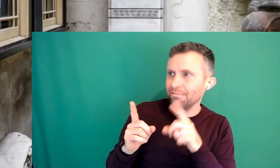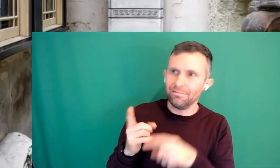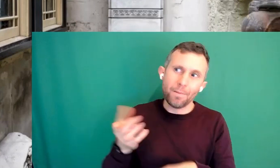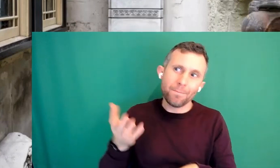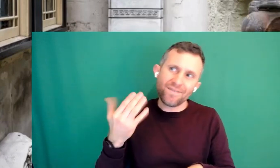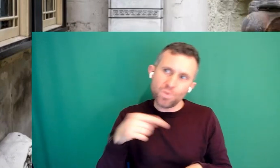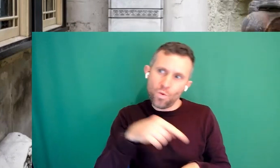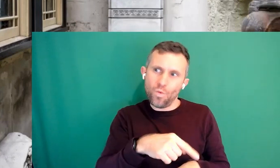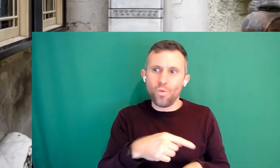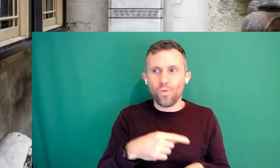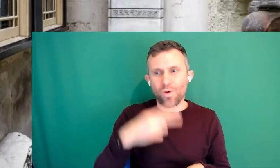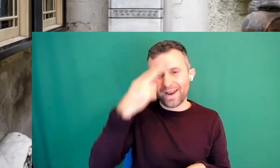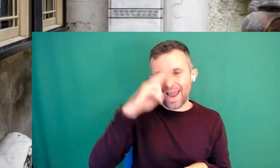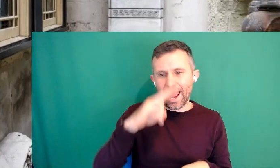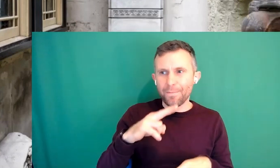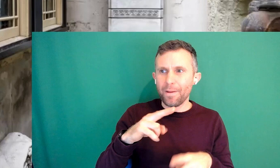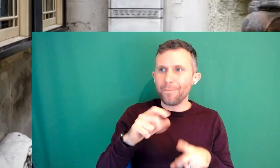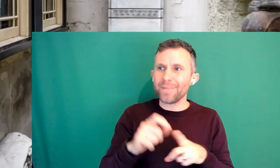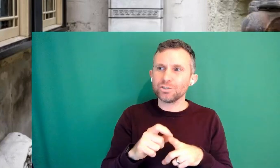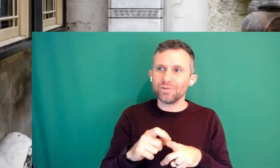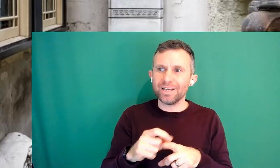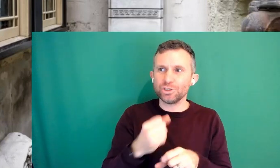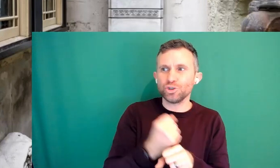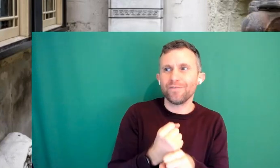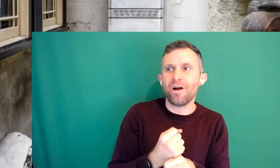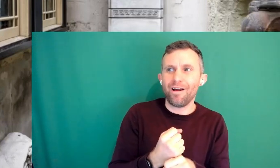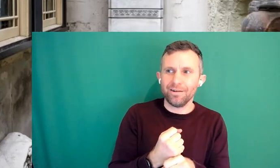course sadly died on Christmas Day.